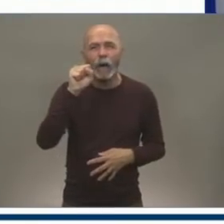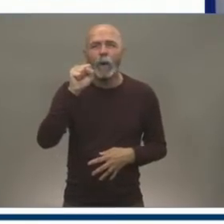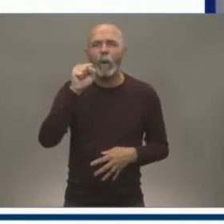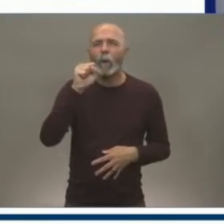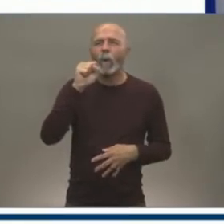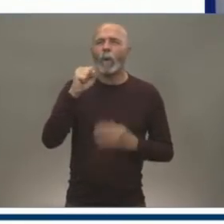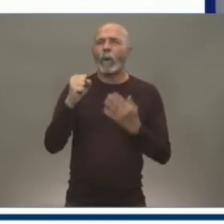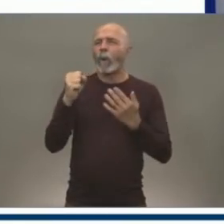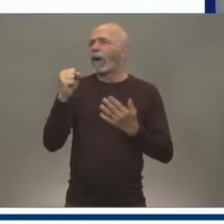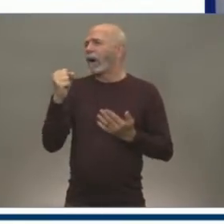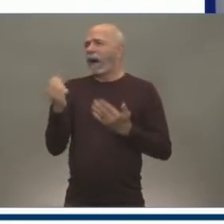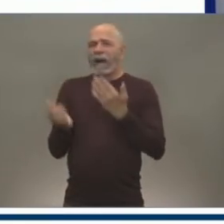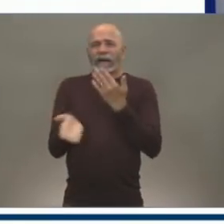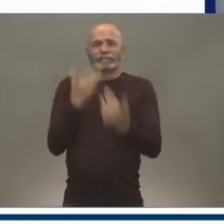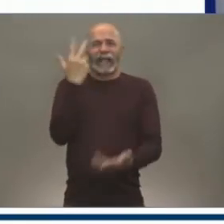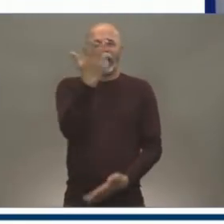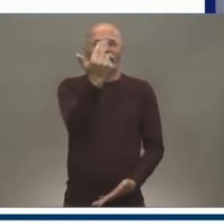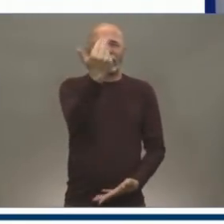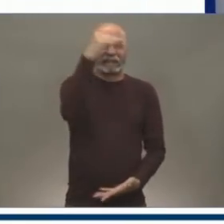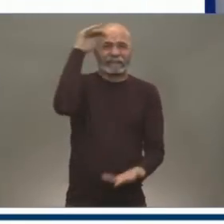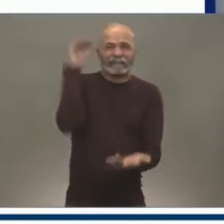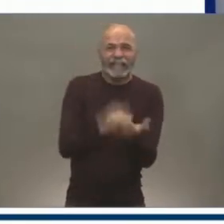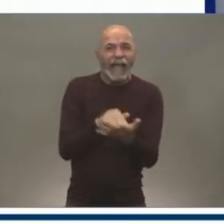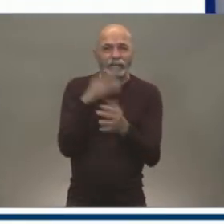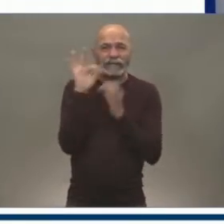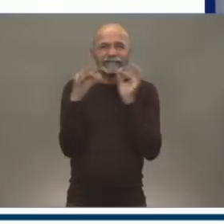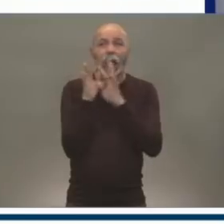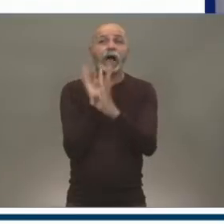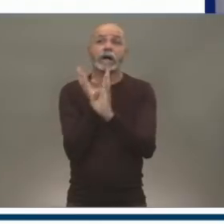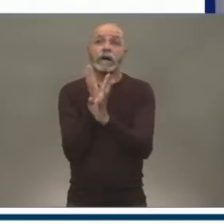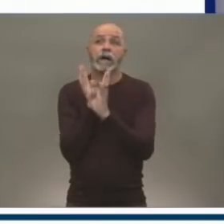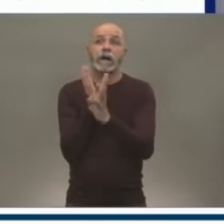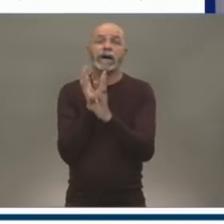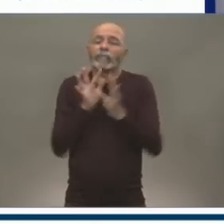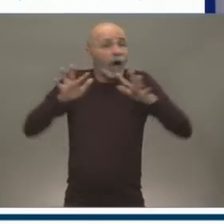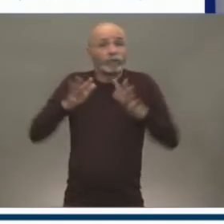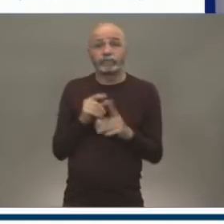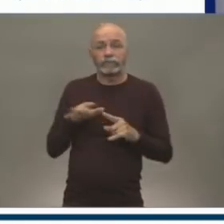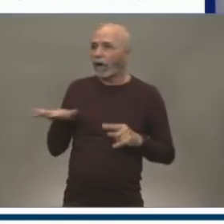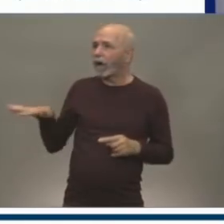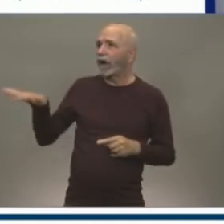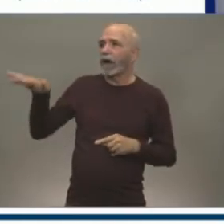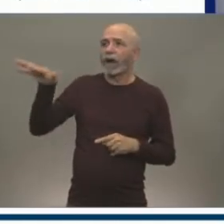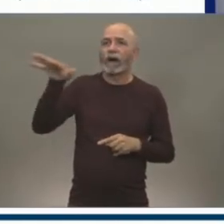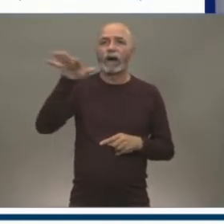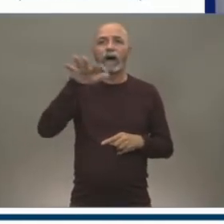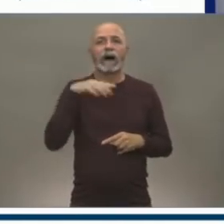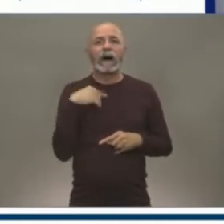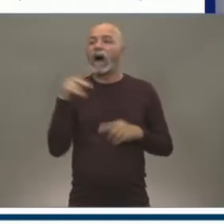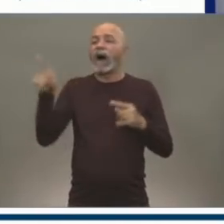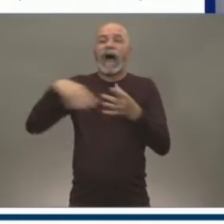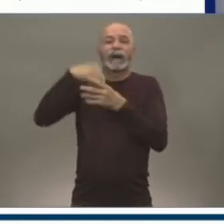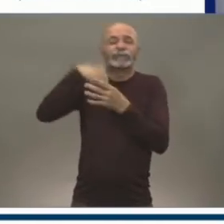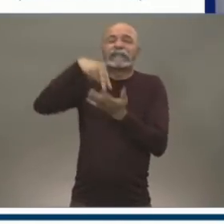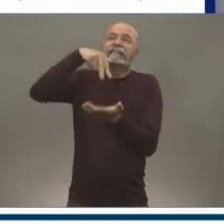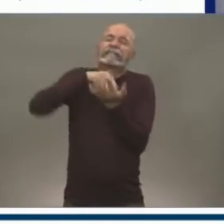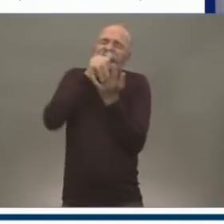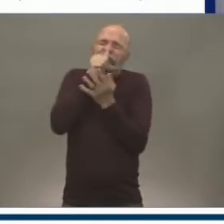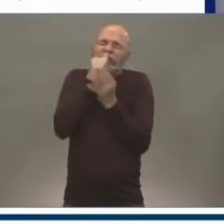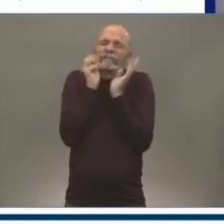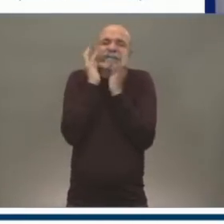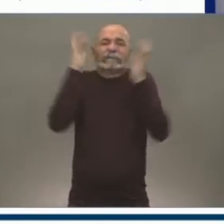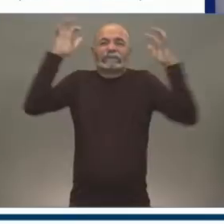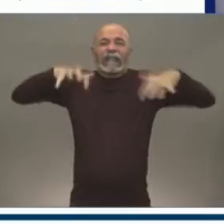A vast majority was you. You stood in the cold and in the rain. You stood for hours waiting to get a